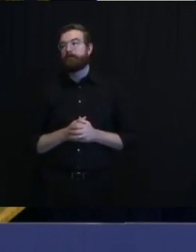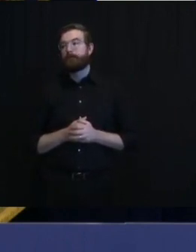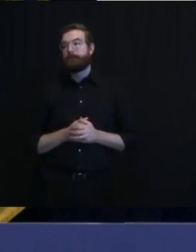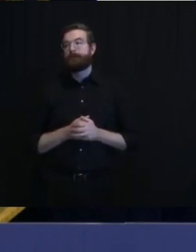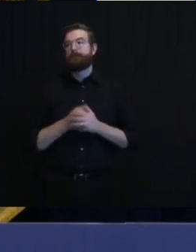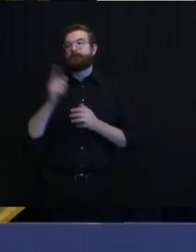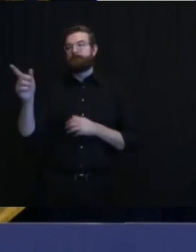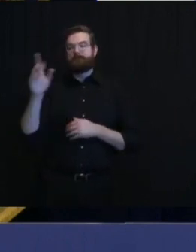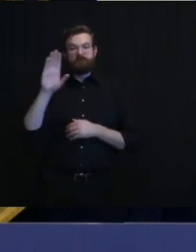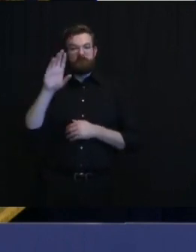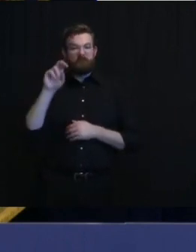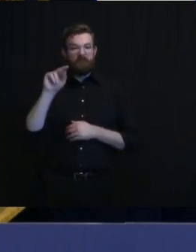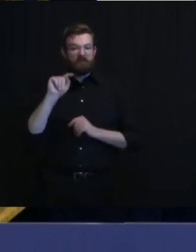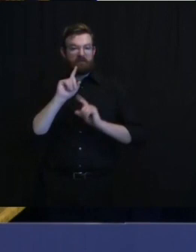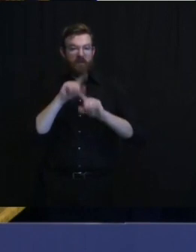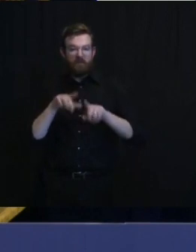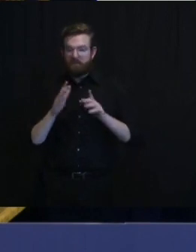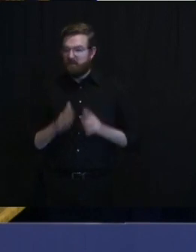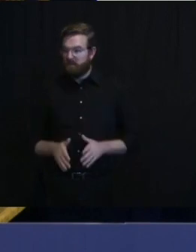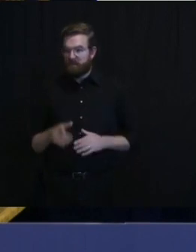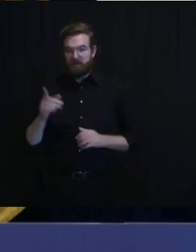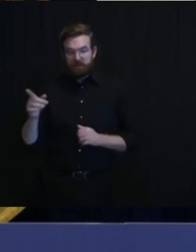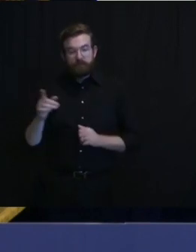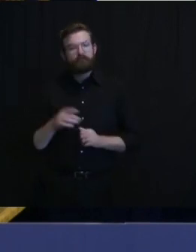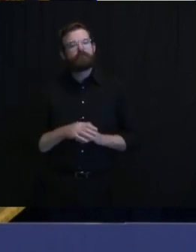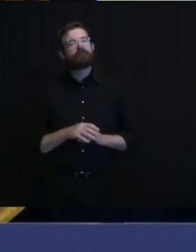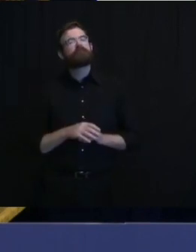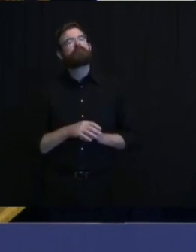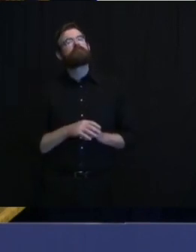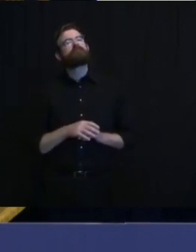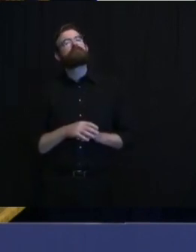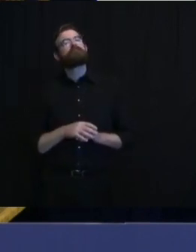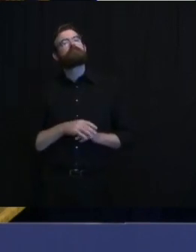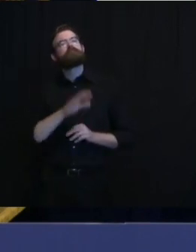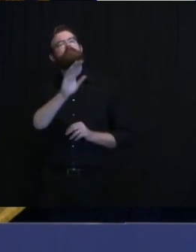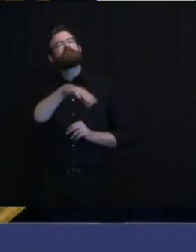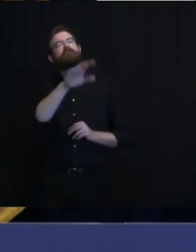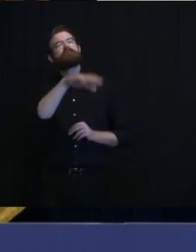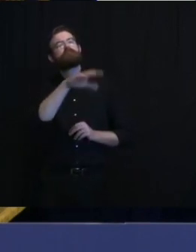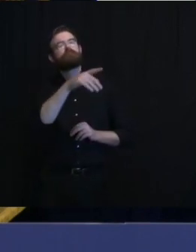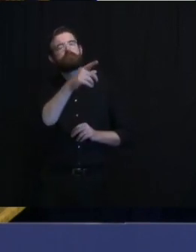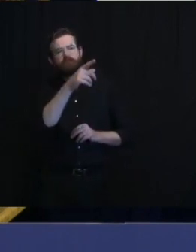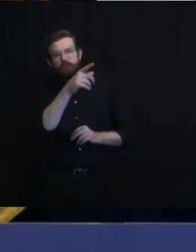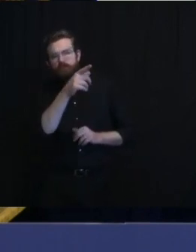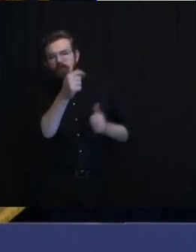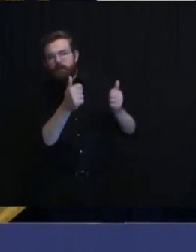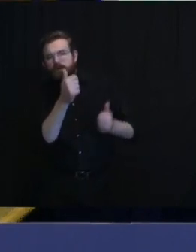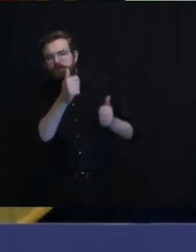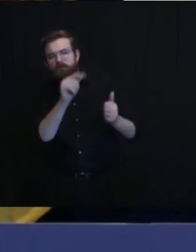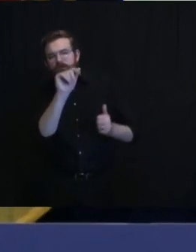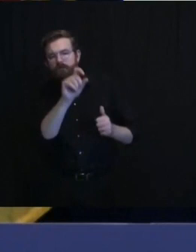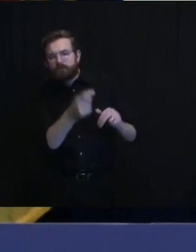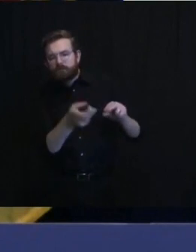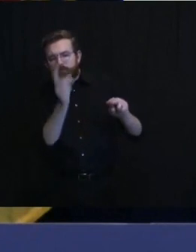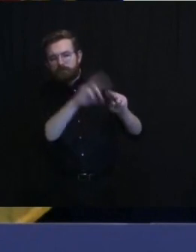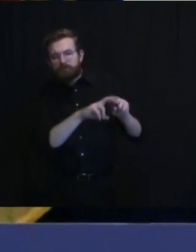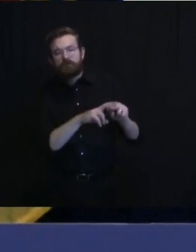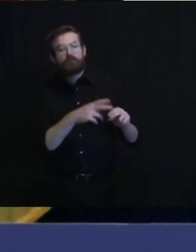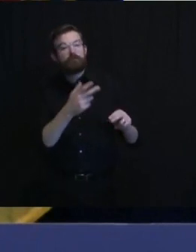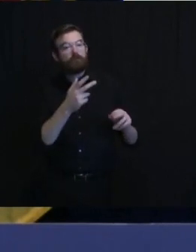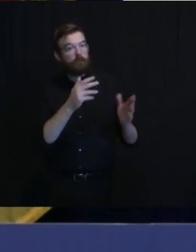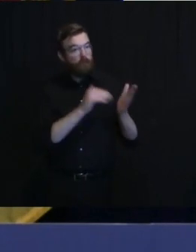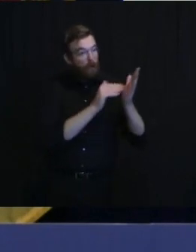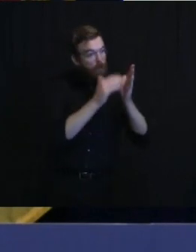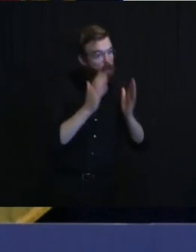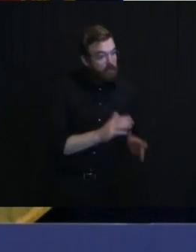tax, toilet paper tax? Is there any real chance school may not start in person this fall, especially